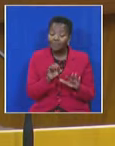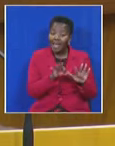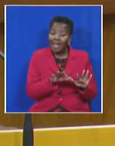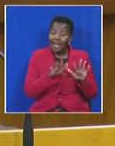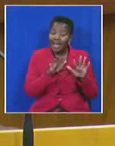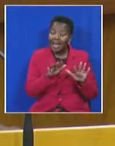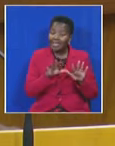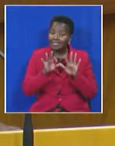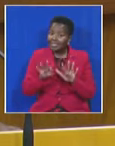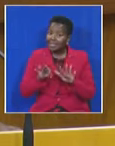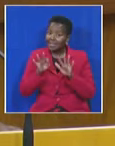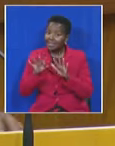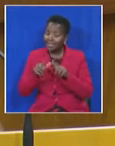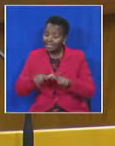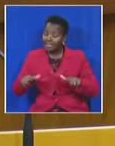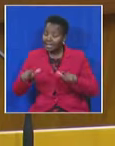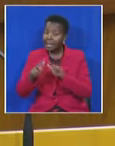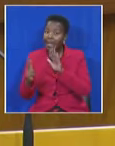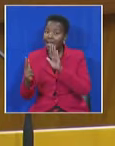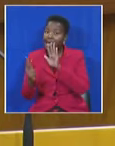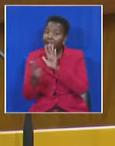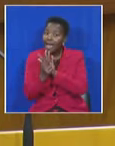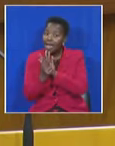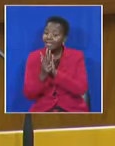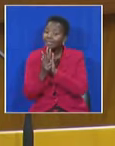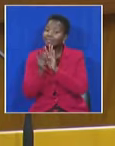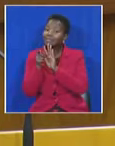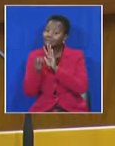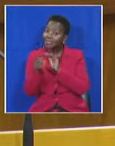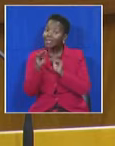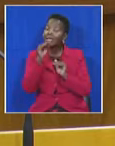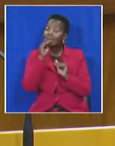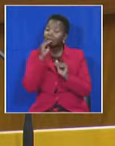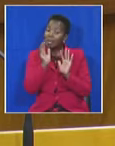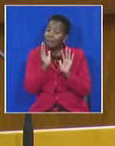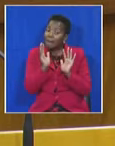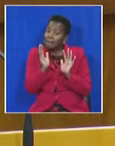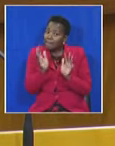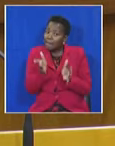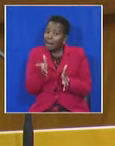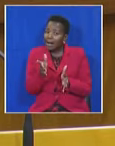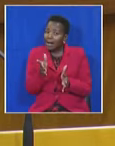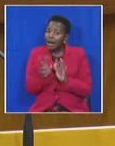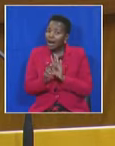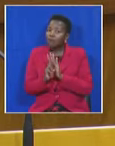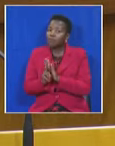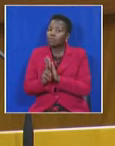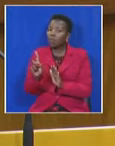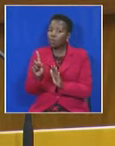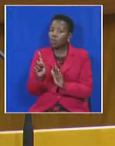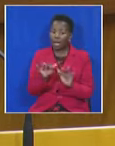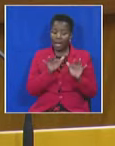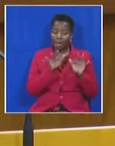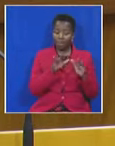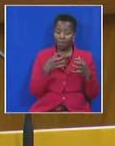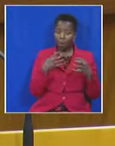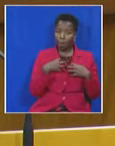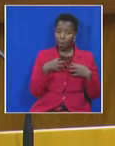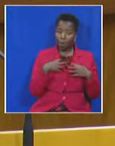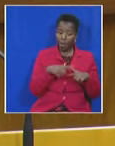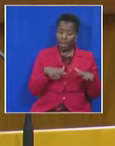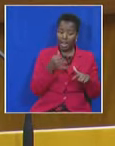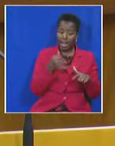1913 Land Act represented a major point at which we must say people that owned land and that still